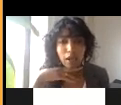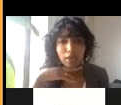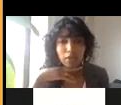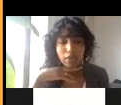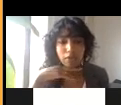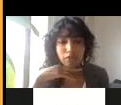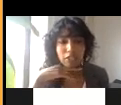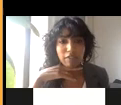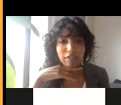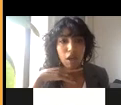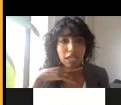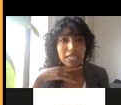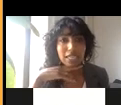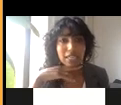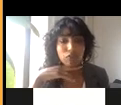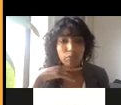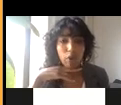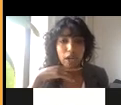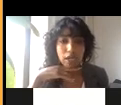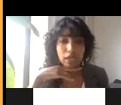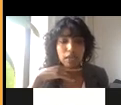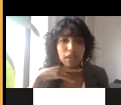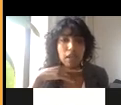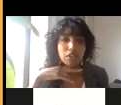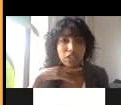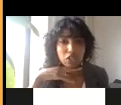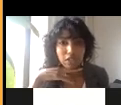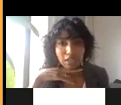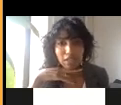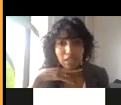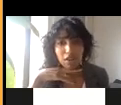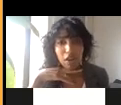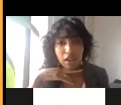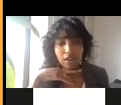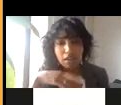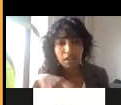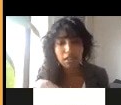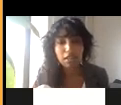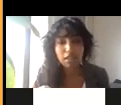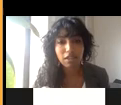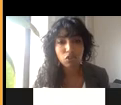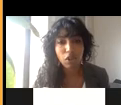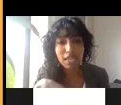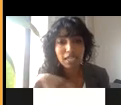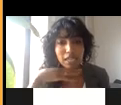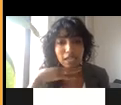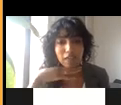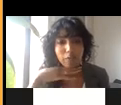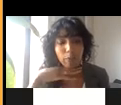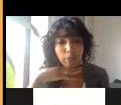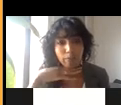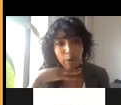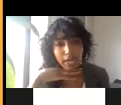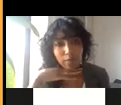of what folks have been calling test and report. Essentially, the drug testing